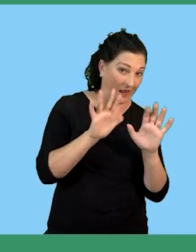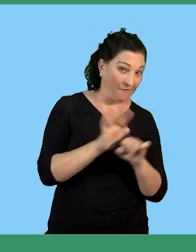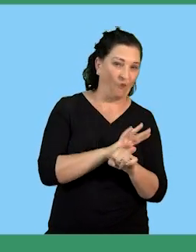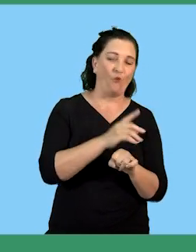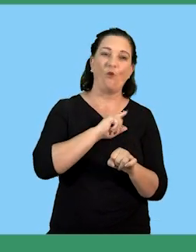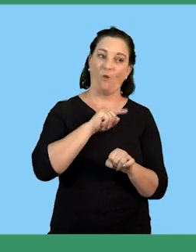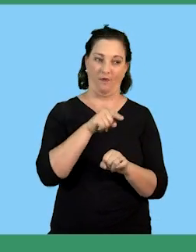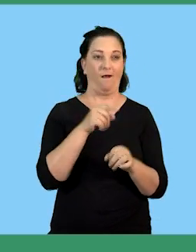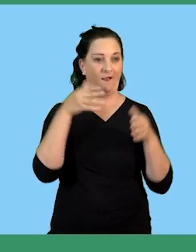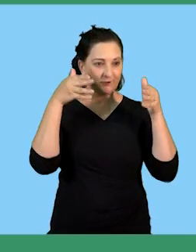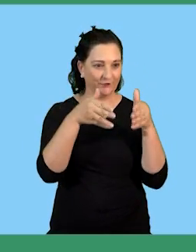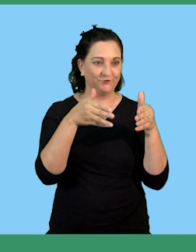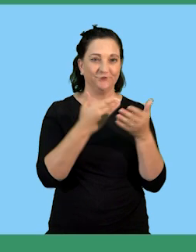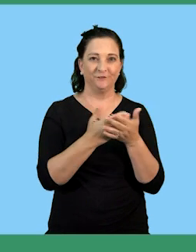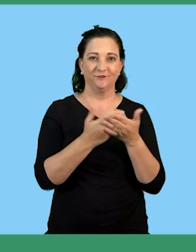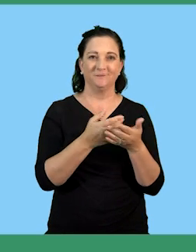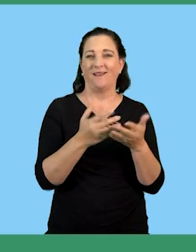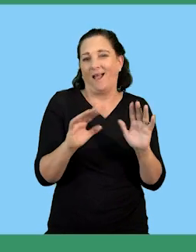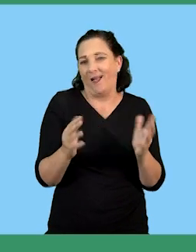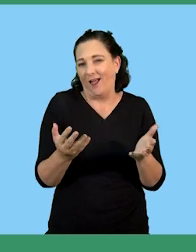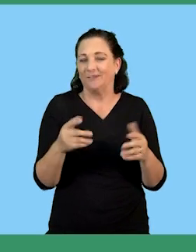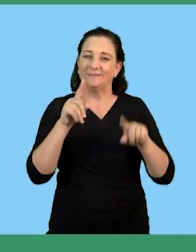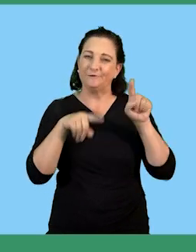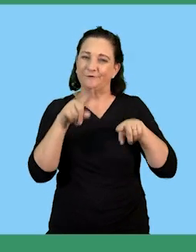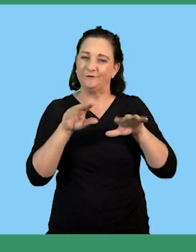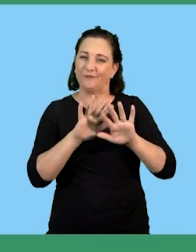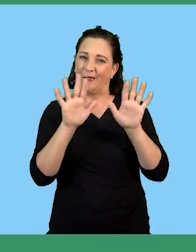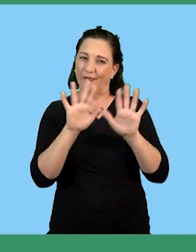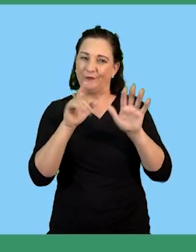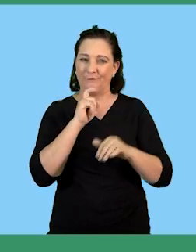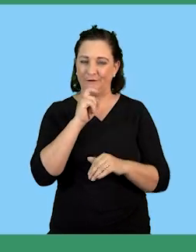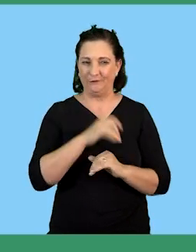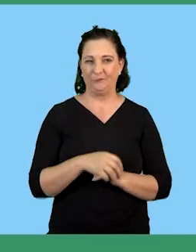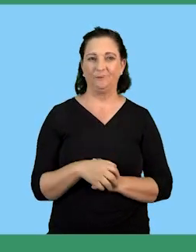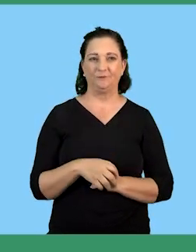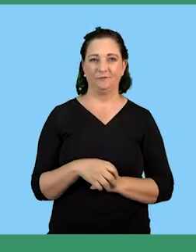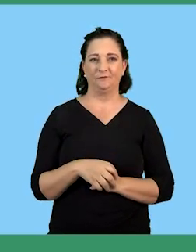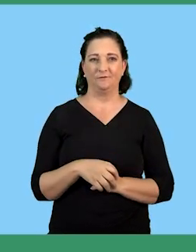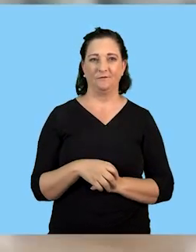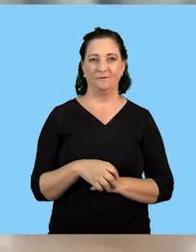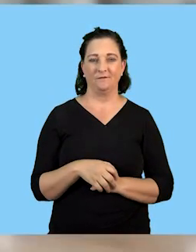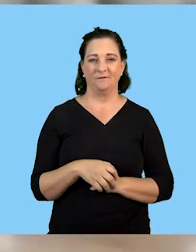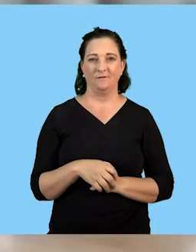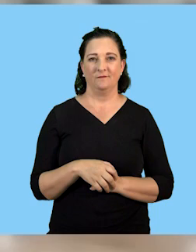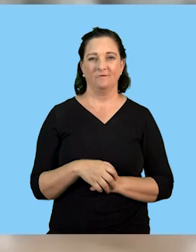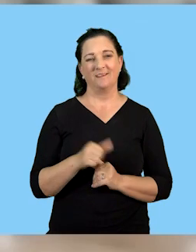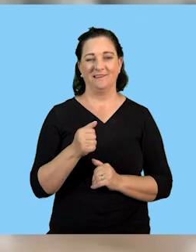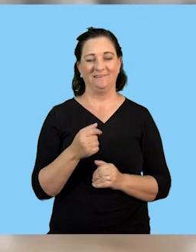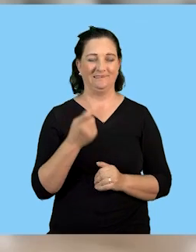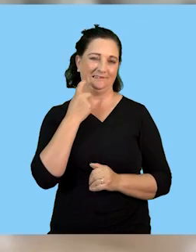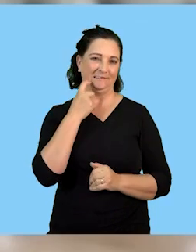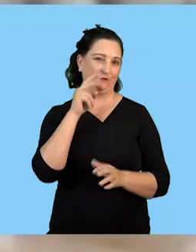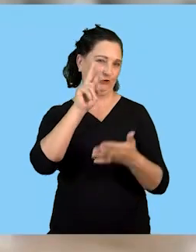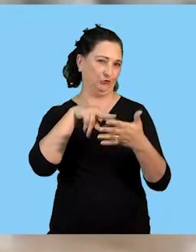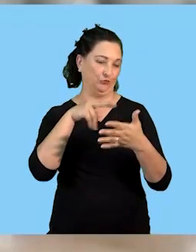grabs attention. How do you grab attention? By using different colors that will grab attention. The color that just shouts, look at me or read